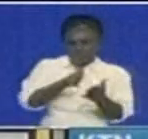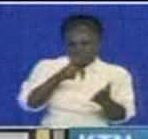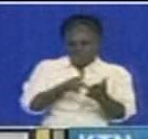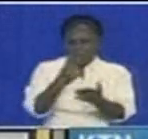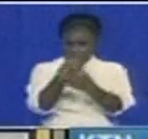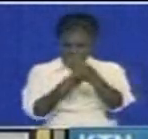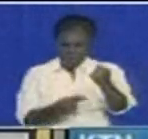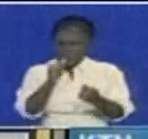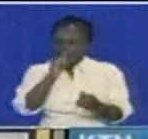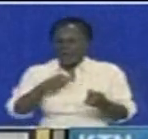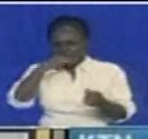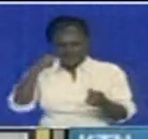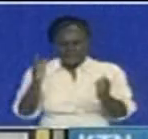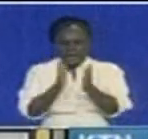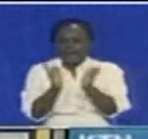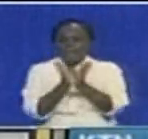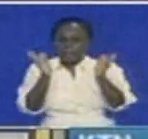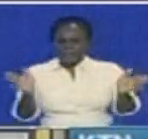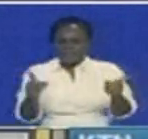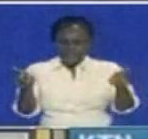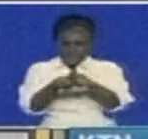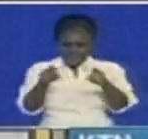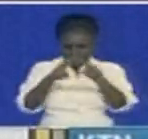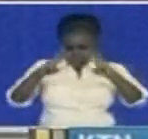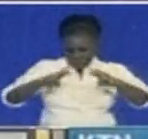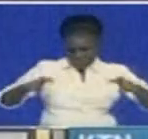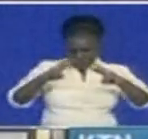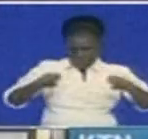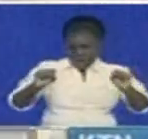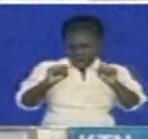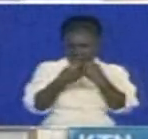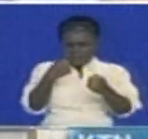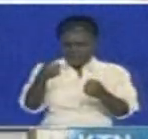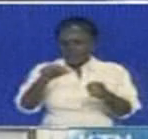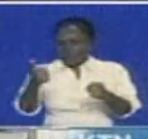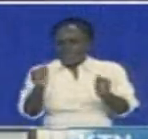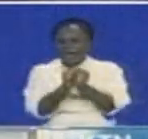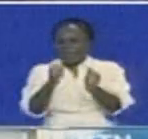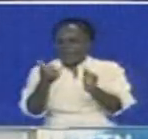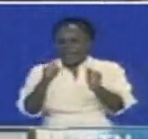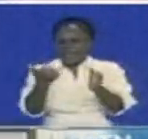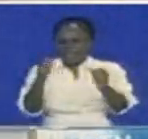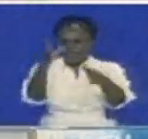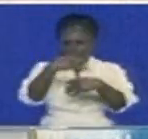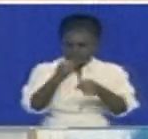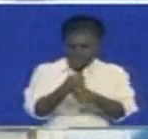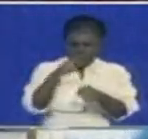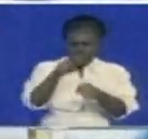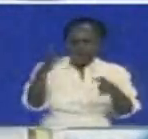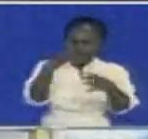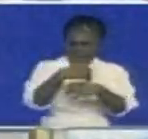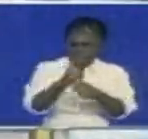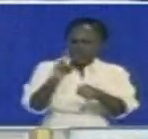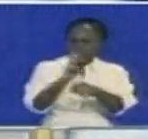in the private and public sectors, according to a survey by consulting firm Deloitte East Africa. As a result, organizations spend